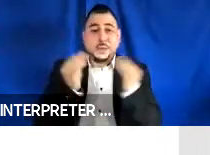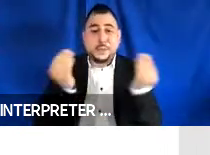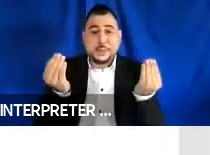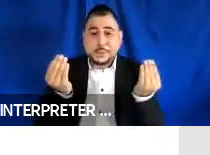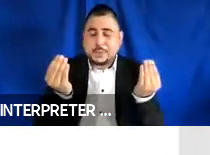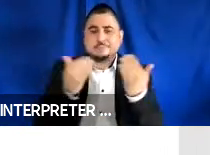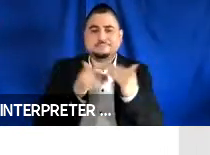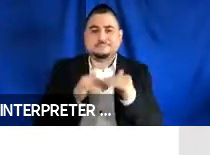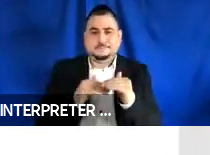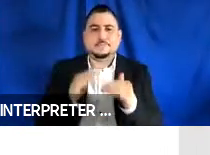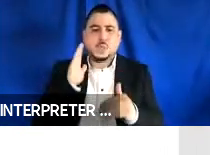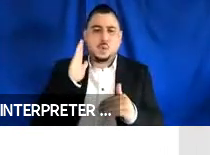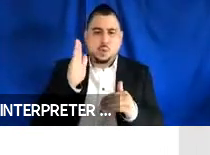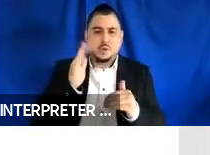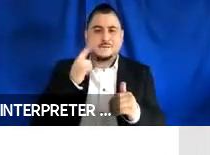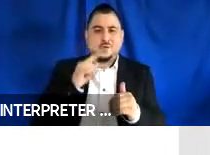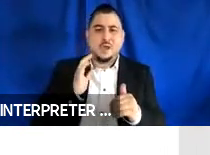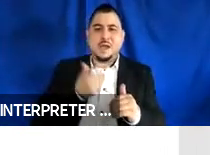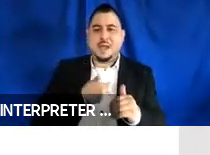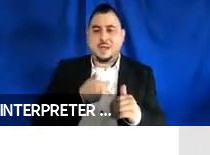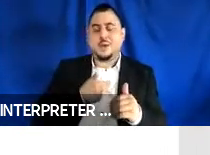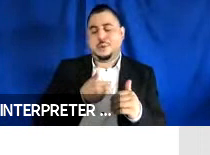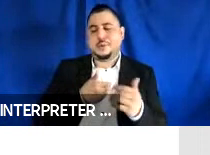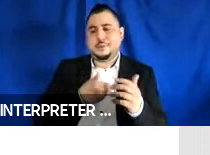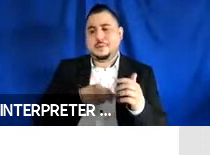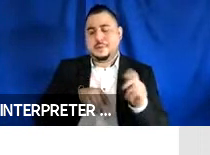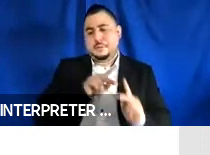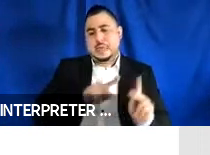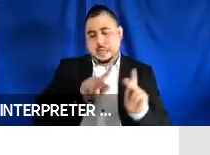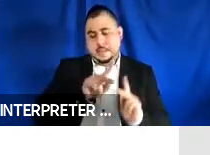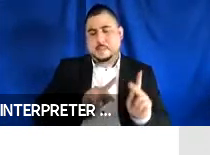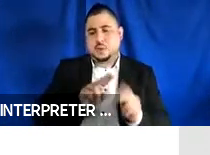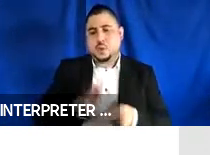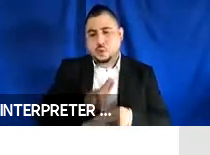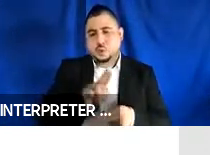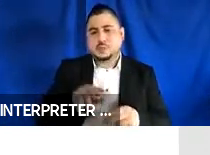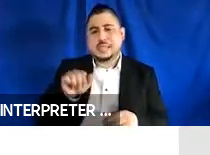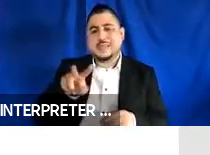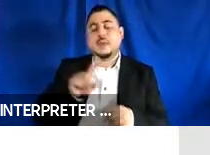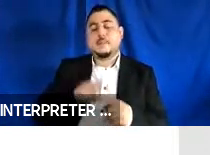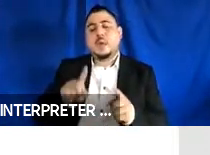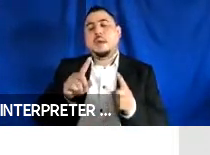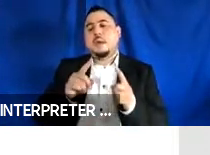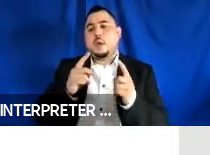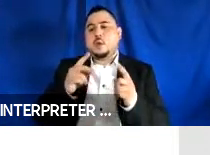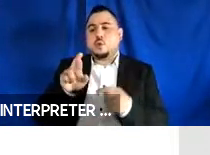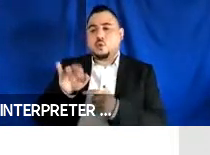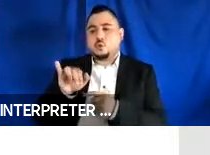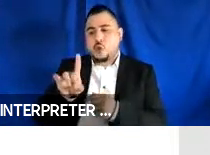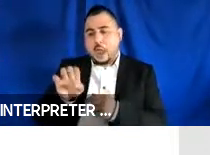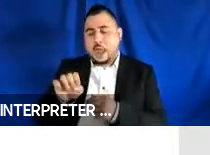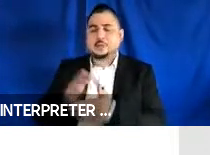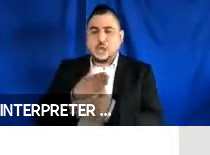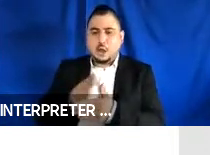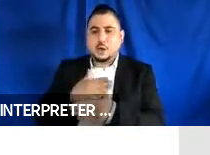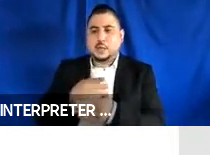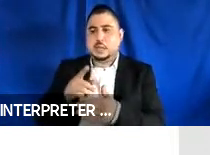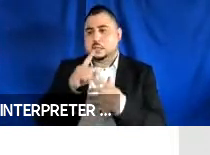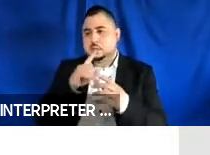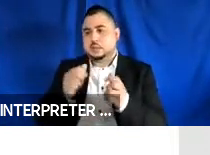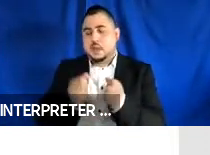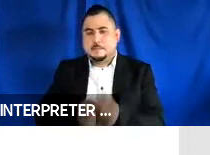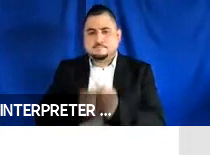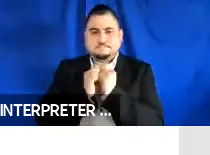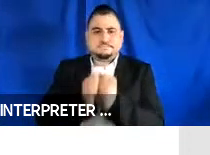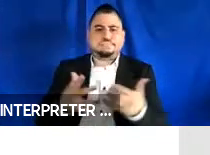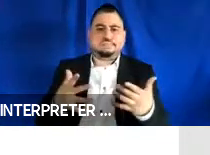ride sharing model for automated transportation. But as we see ride sharing growing more, we do